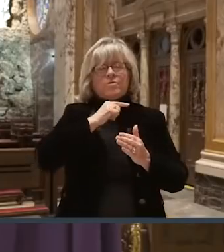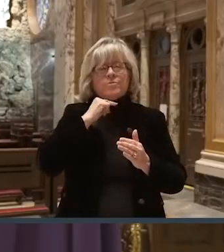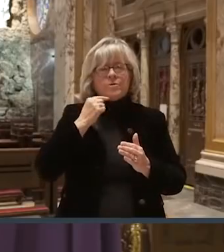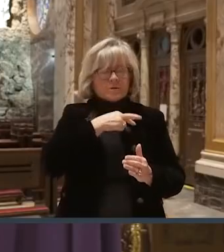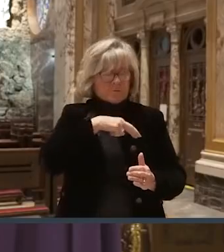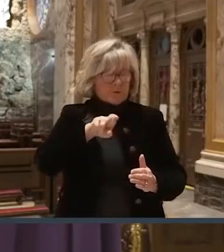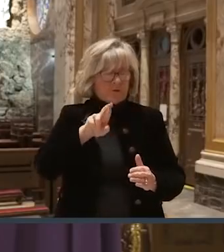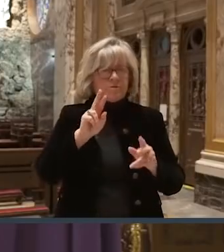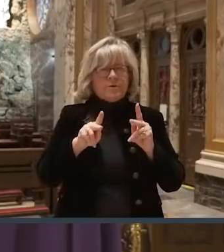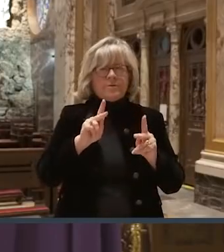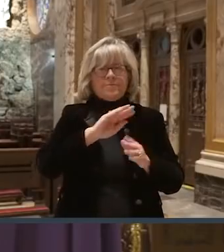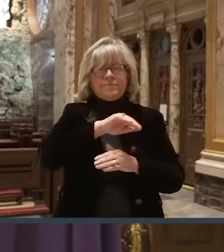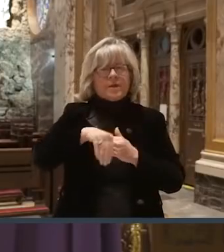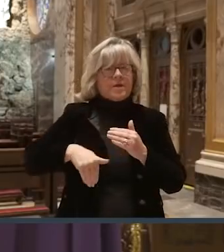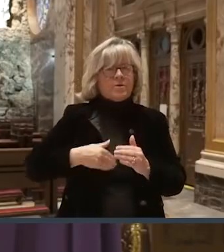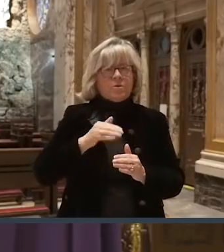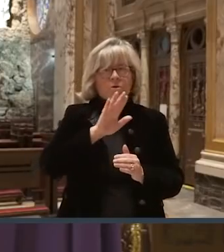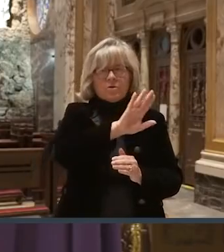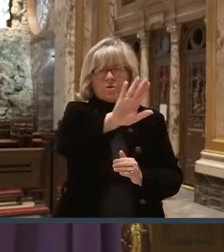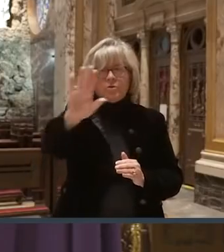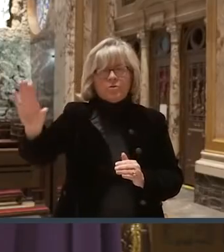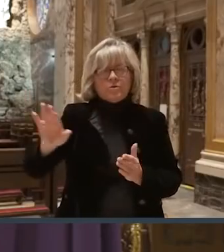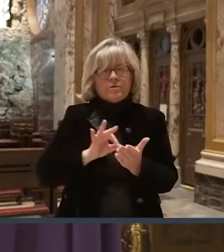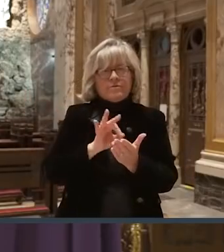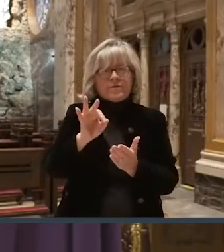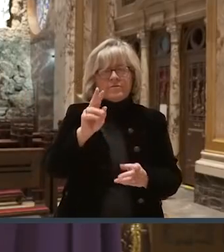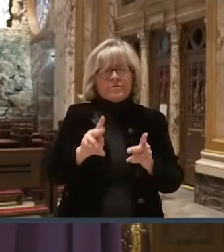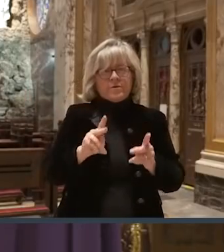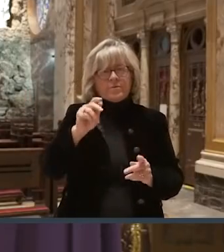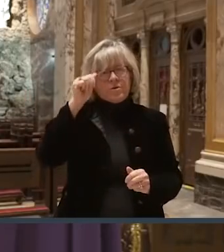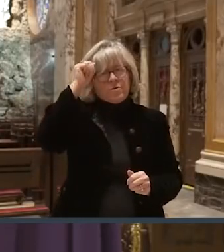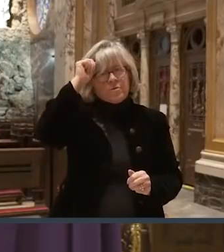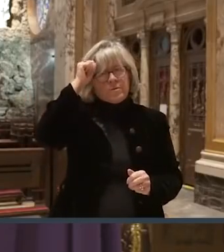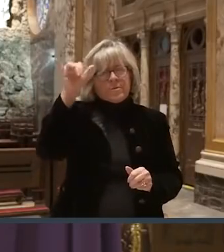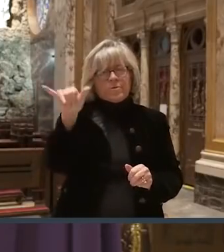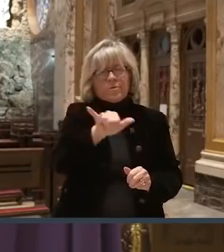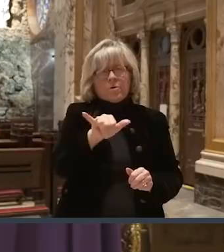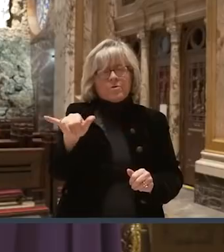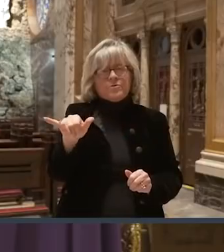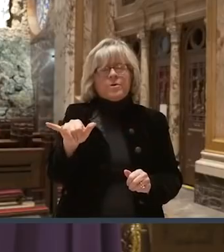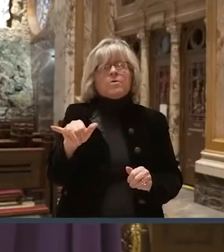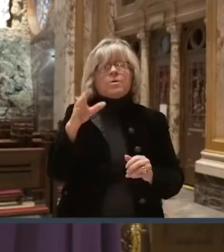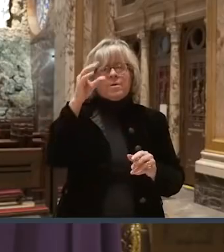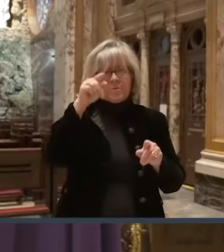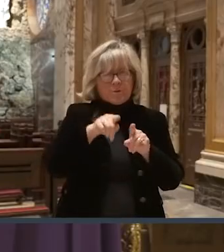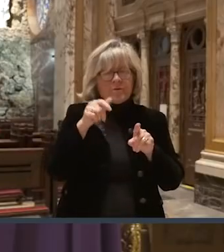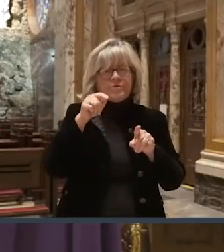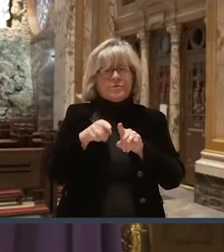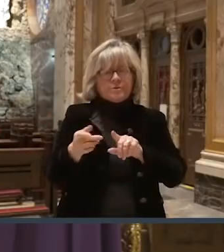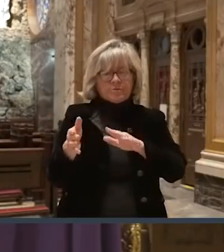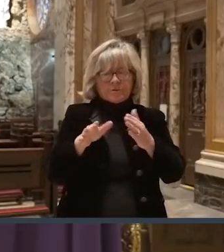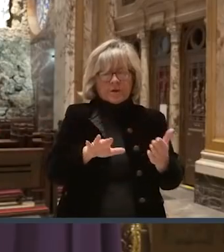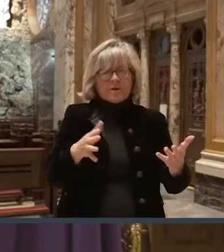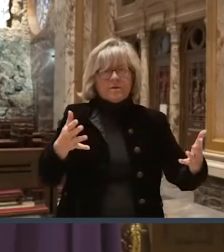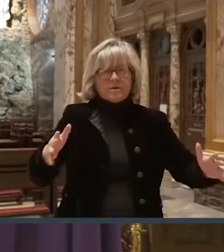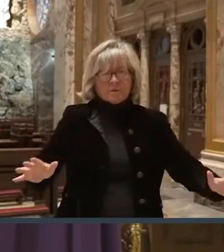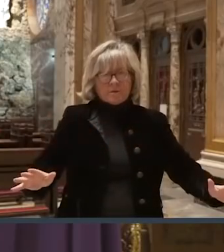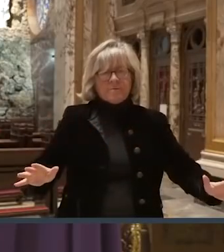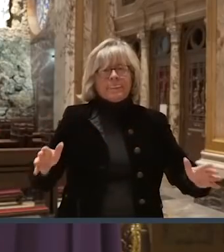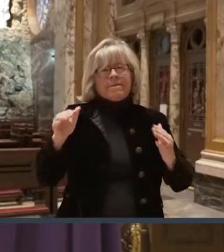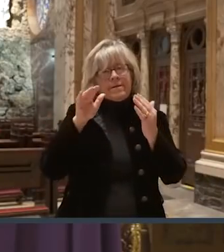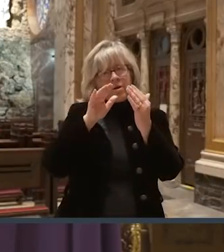religious, and all your faithful people. Remember also our brothers and sisters who have fallen asleep in the hope